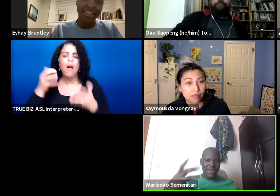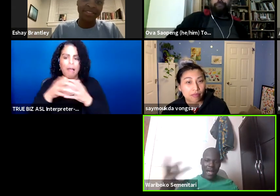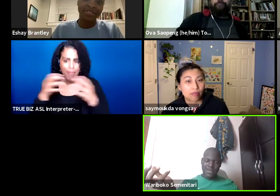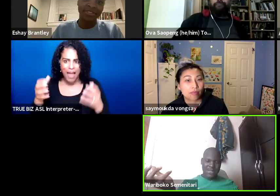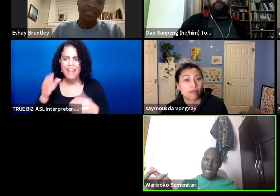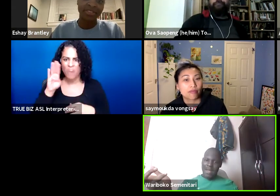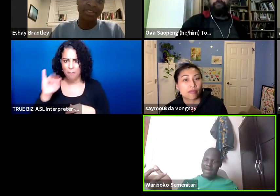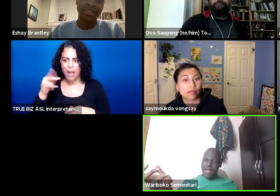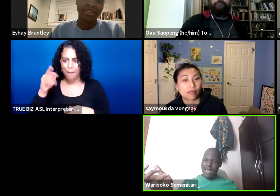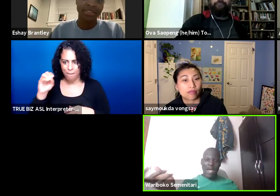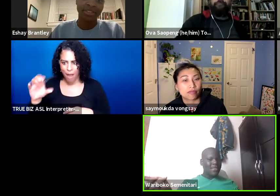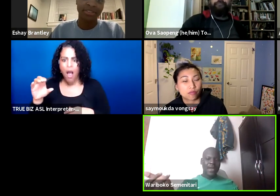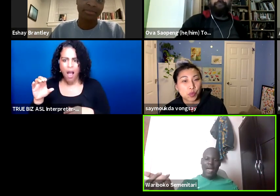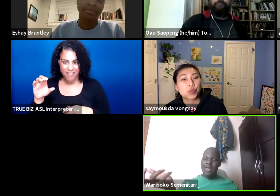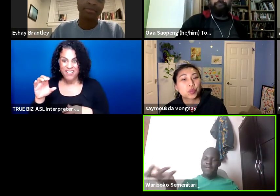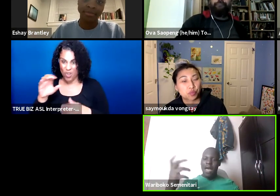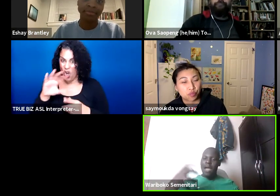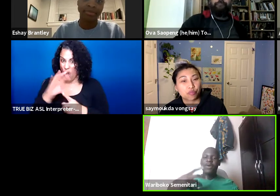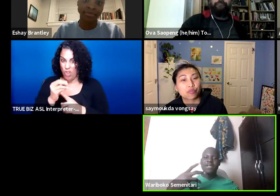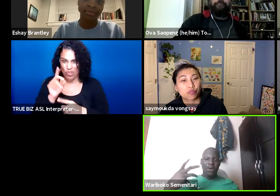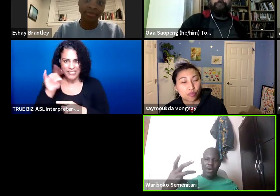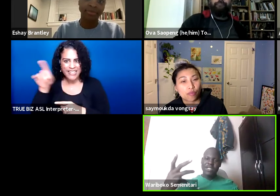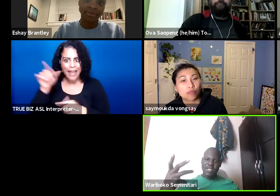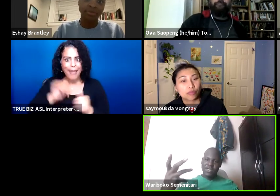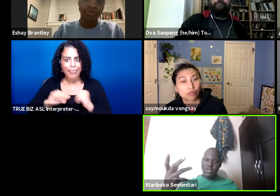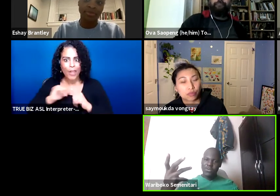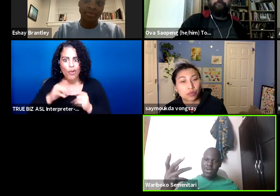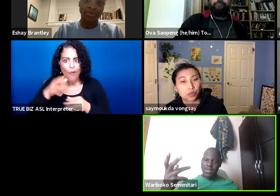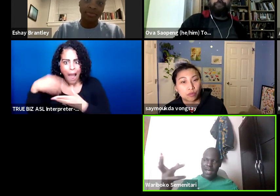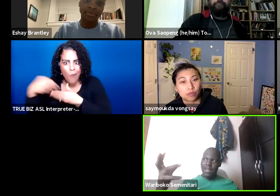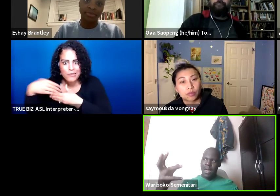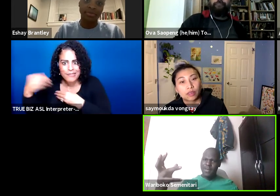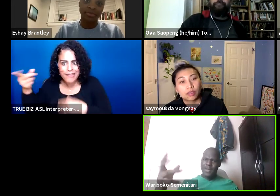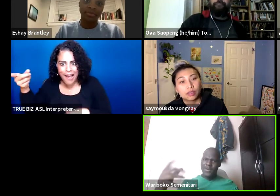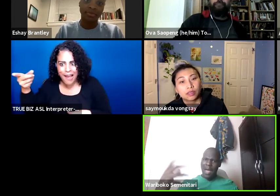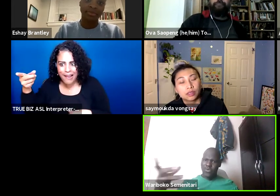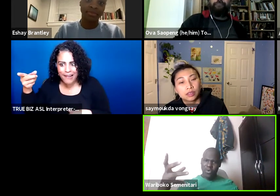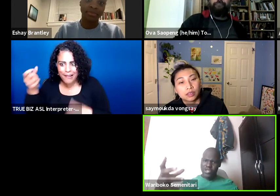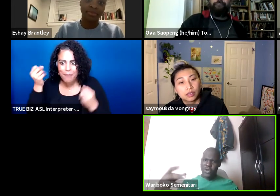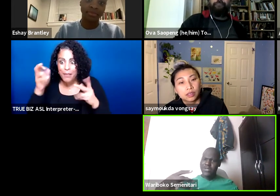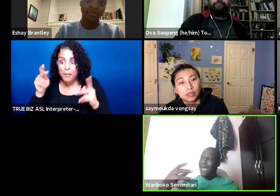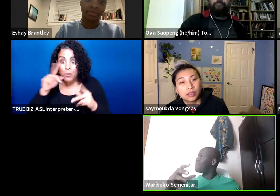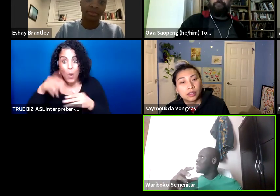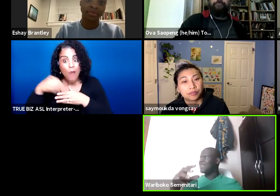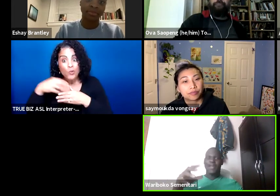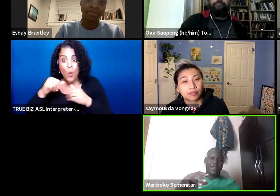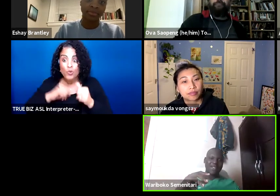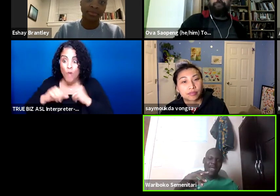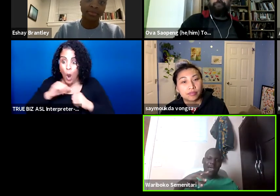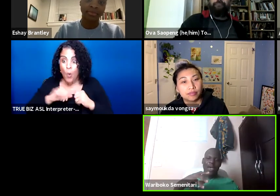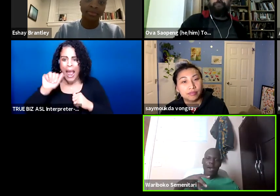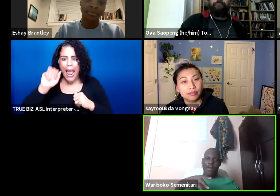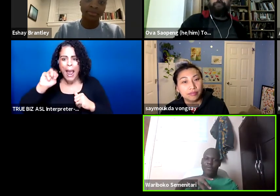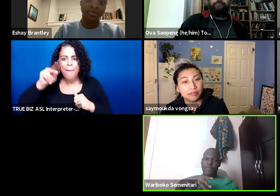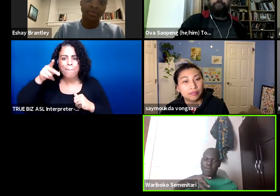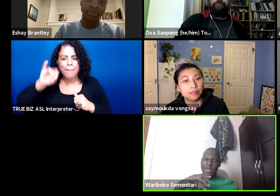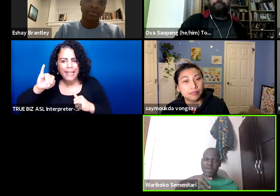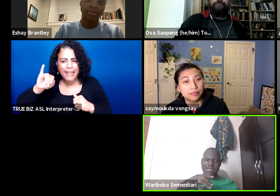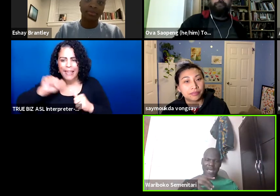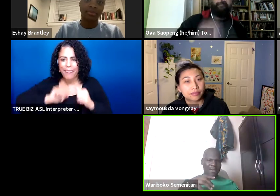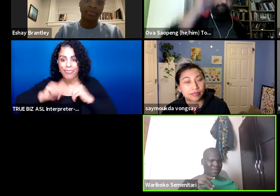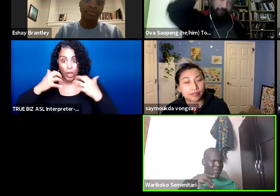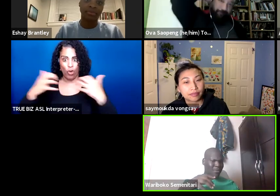did theater outside. And the thing I always like question too, with like a lot of people that do outdoor shows, amphitheaters,